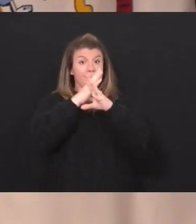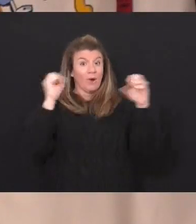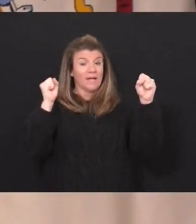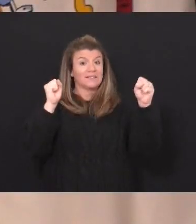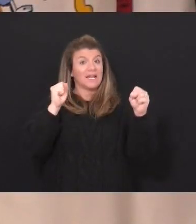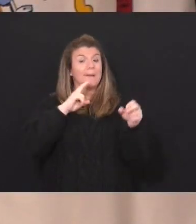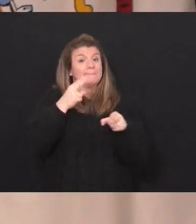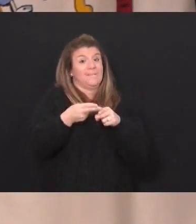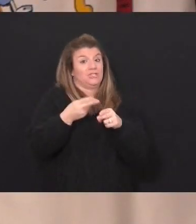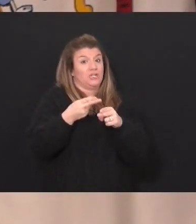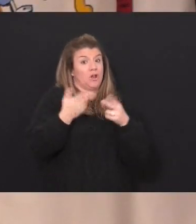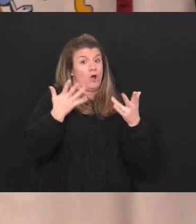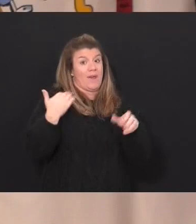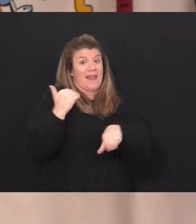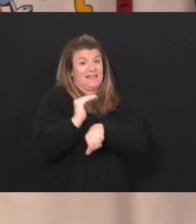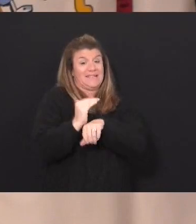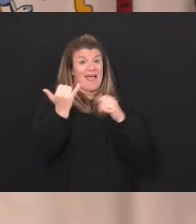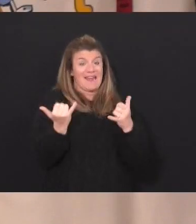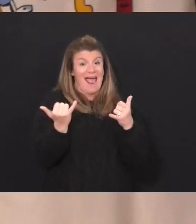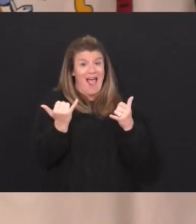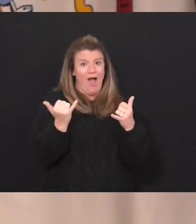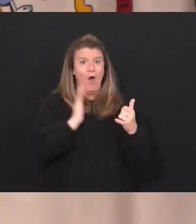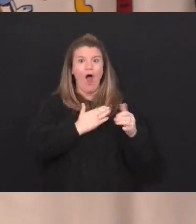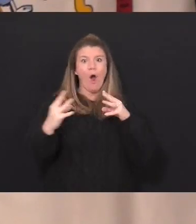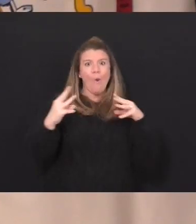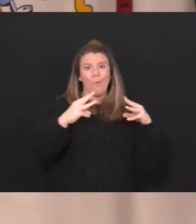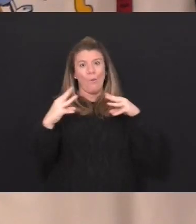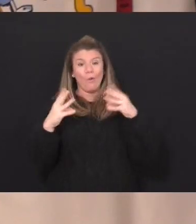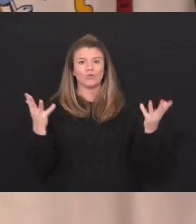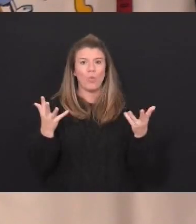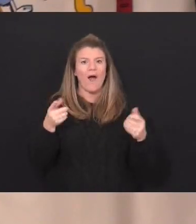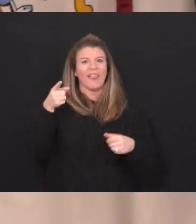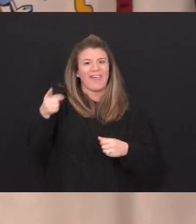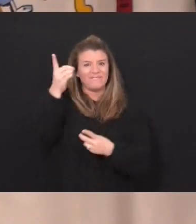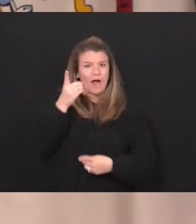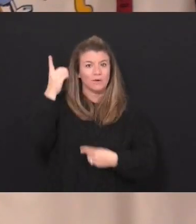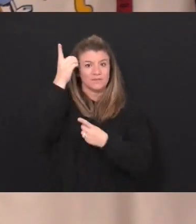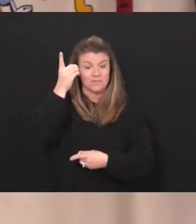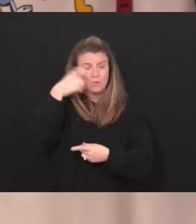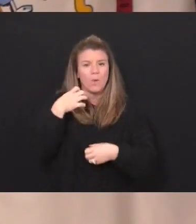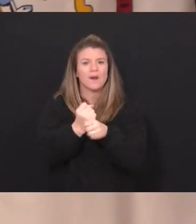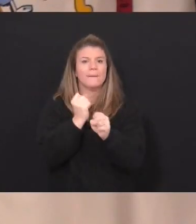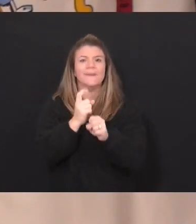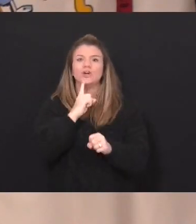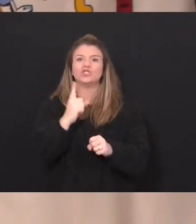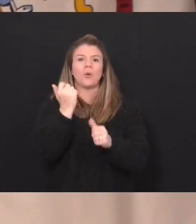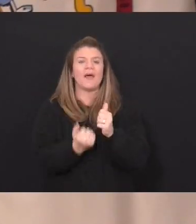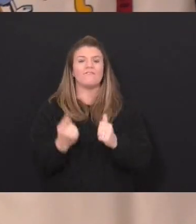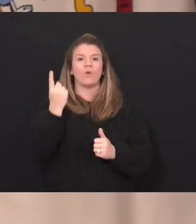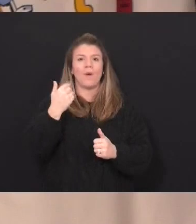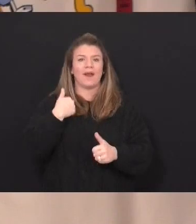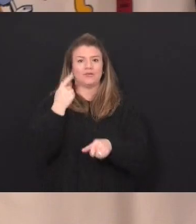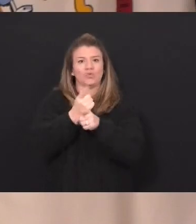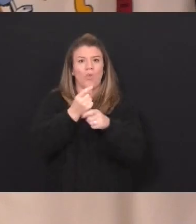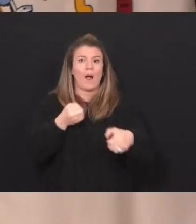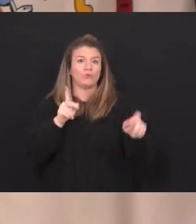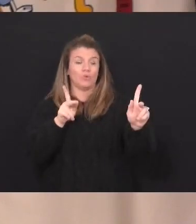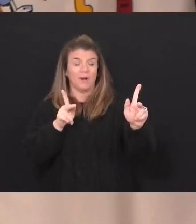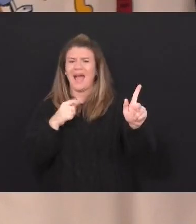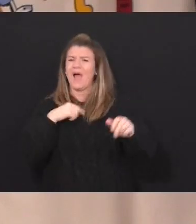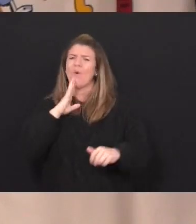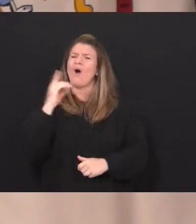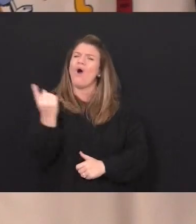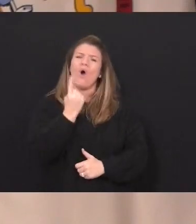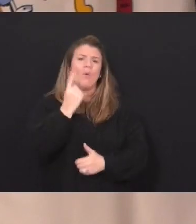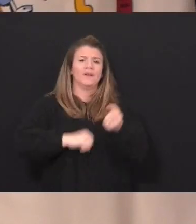Trump has already said, we're at war with this virus, so we want to ensure that our citizens have the opportunity I will always